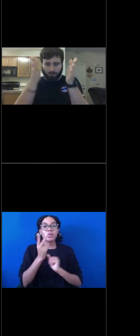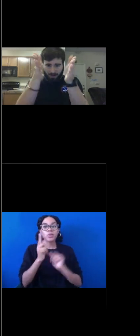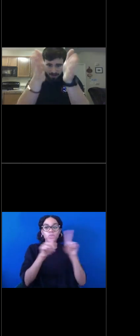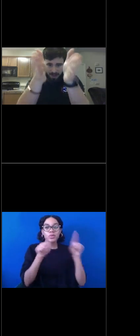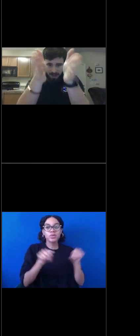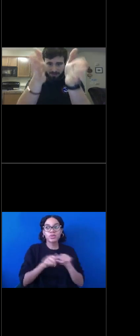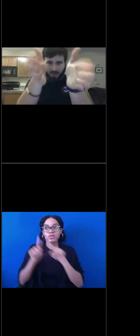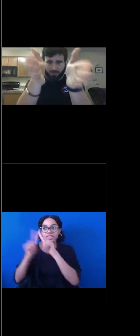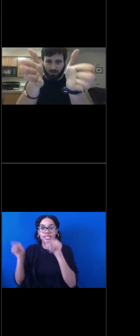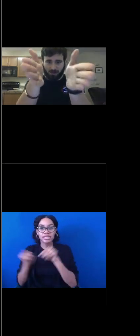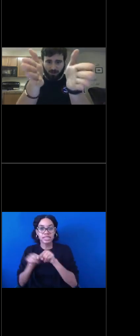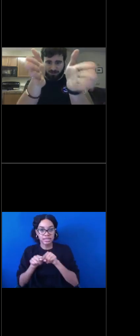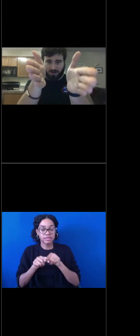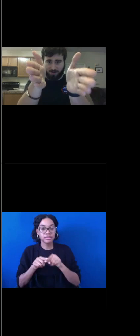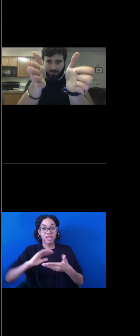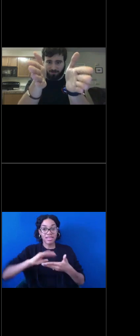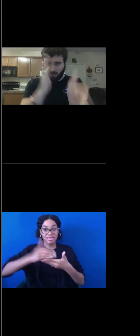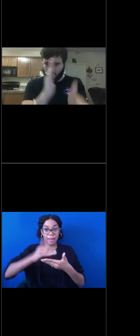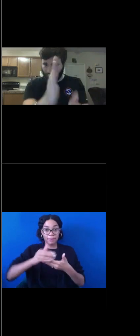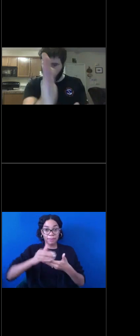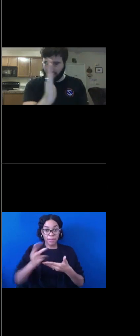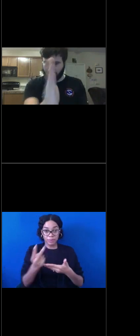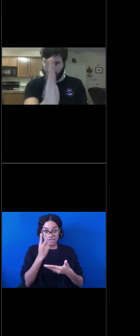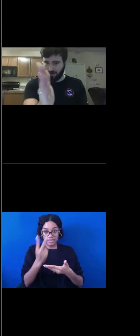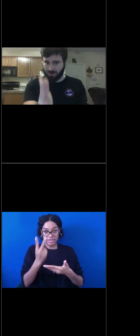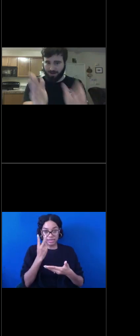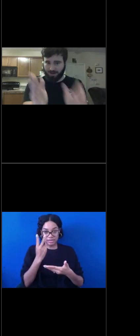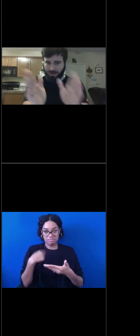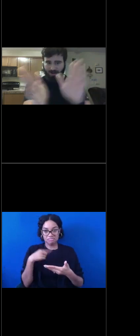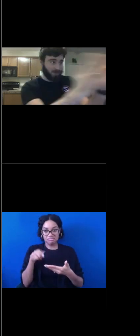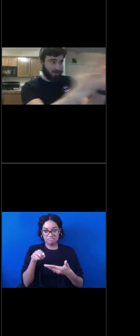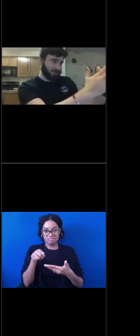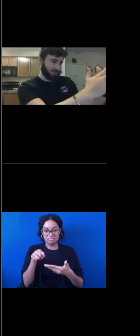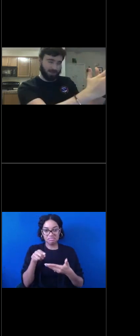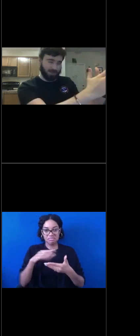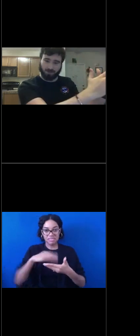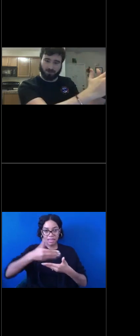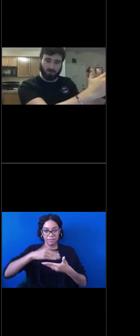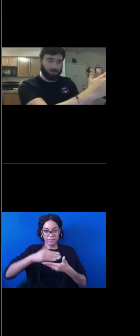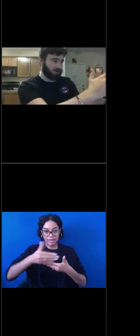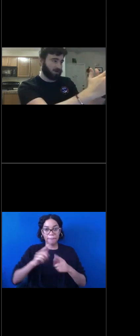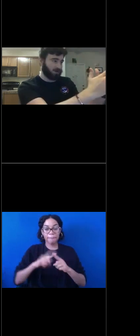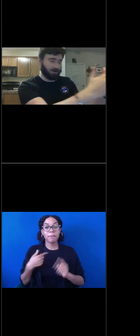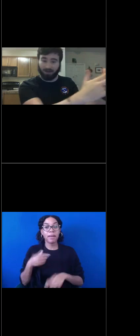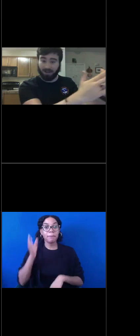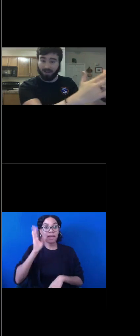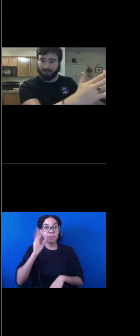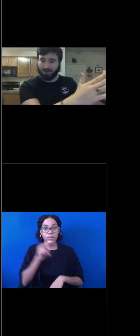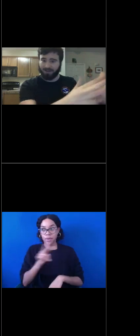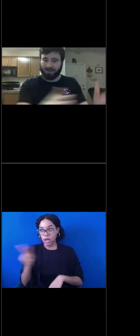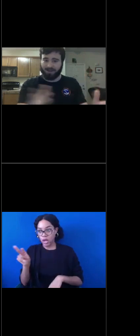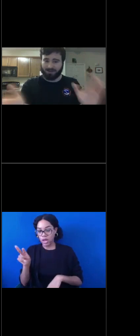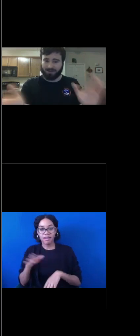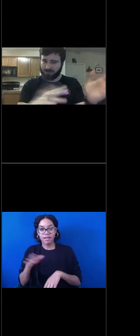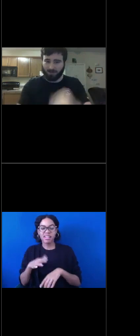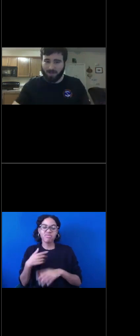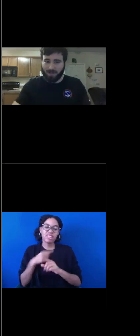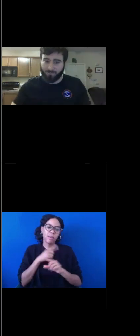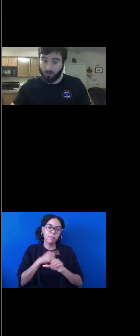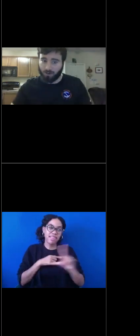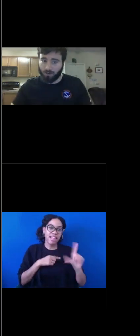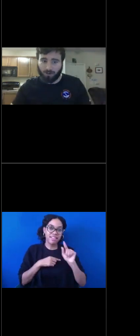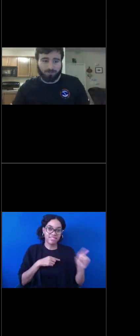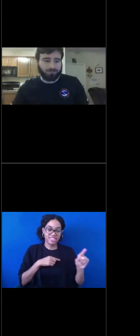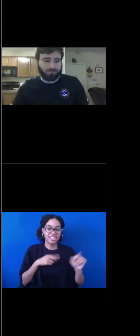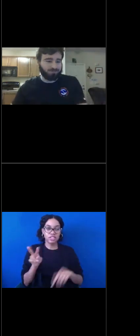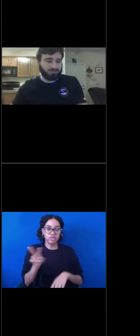So my laptop is what you see here in front of me where I'm looking at here, but I have my presentation over to a monitor here to my left. So there's a little bit of back and